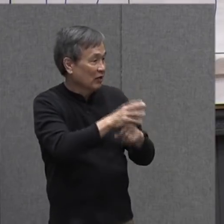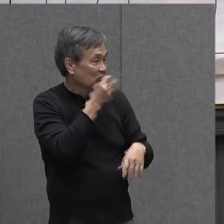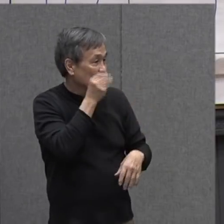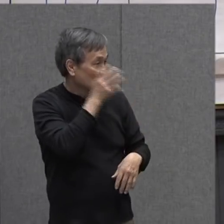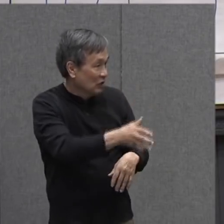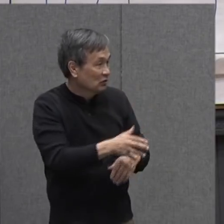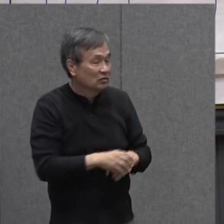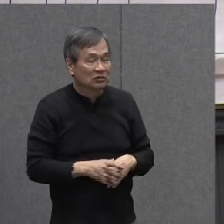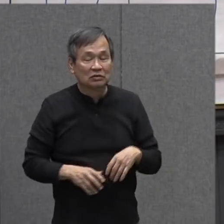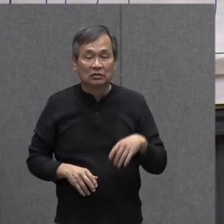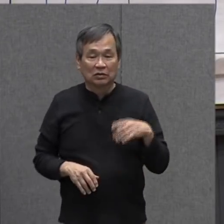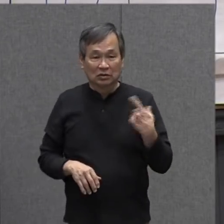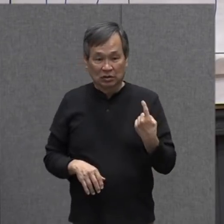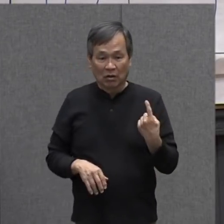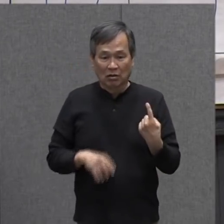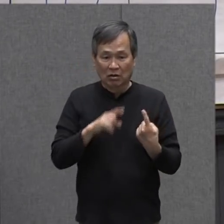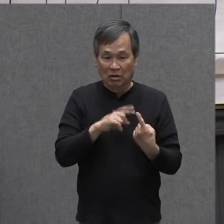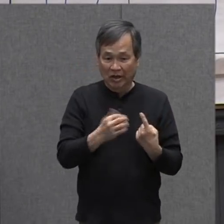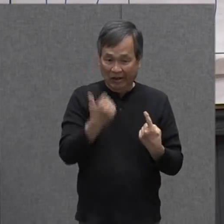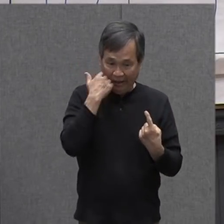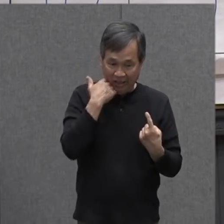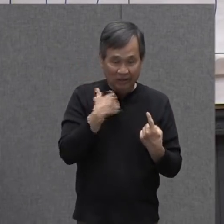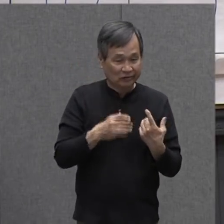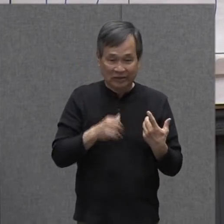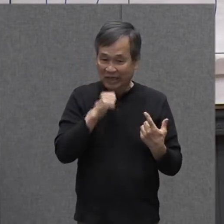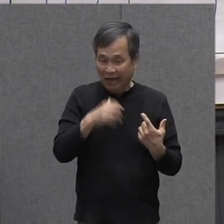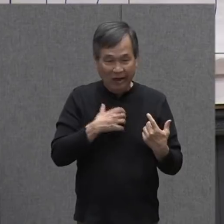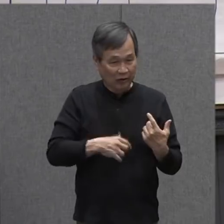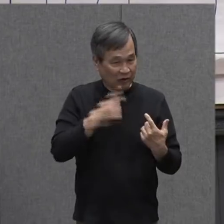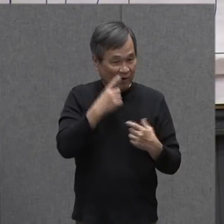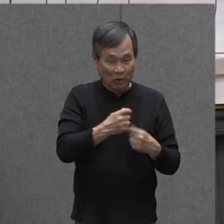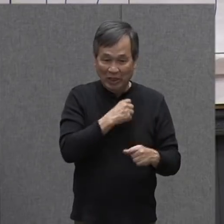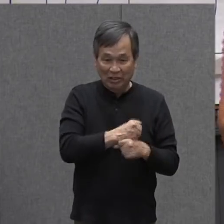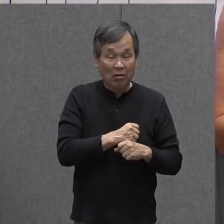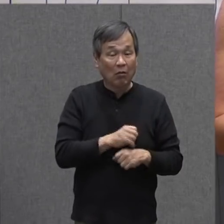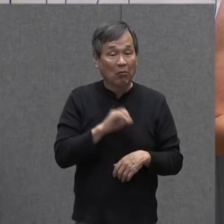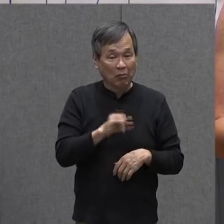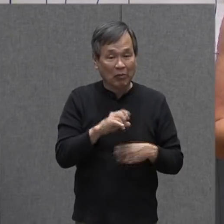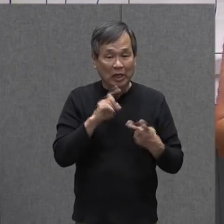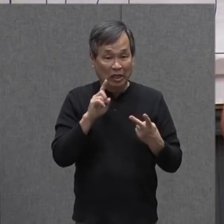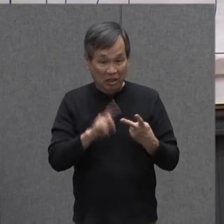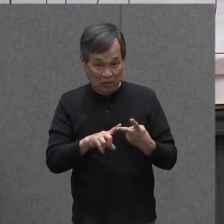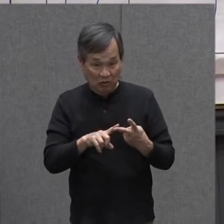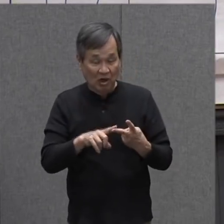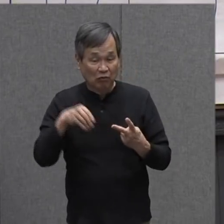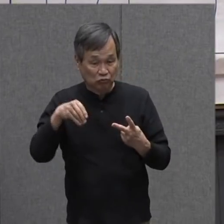the biggest one, I think I'm going to go for the smallest one.